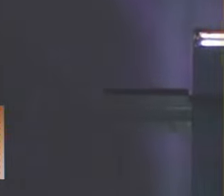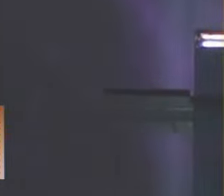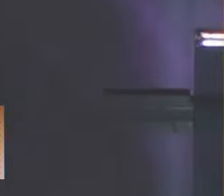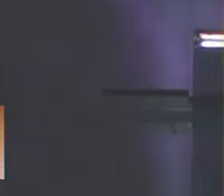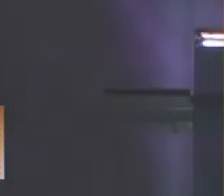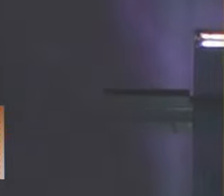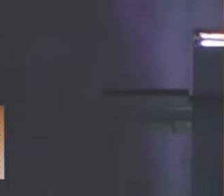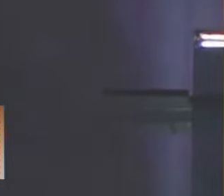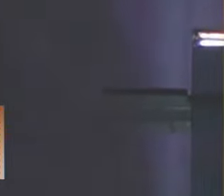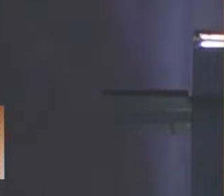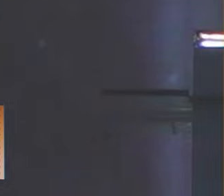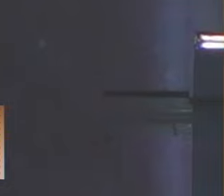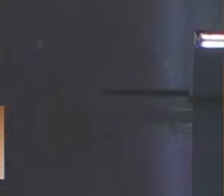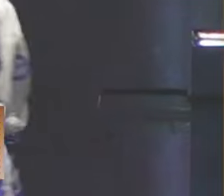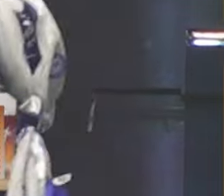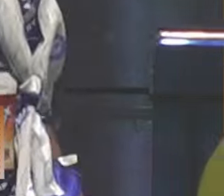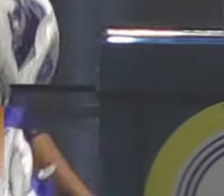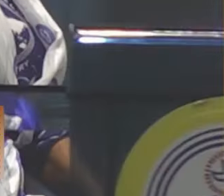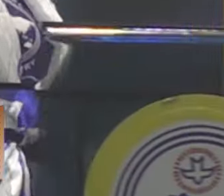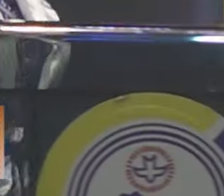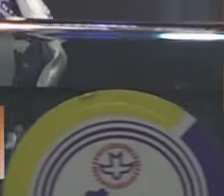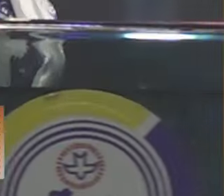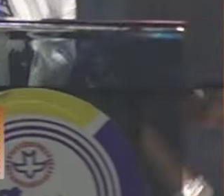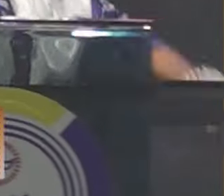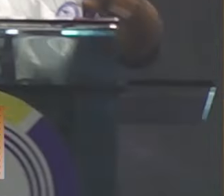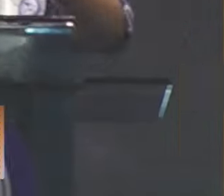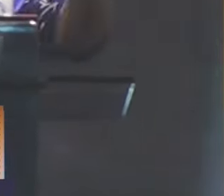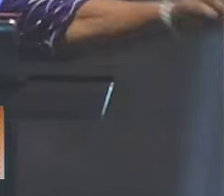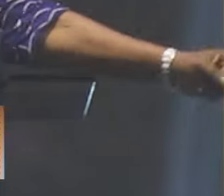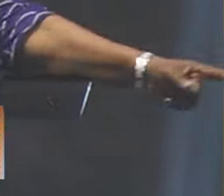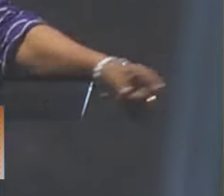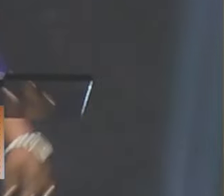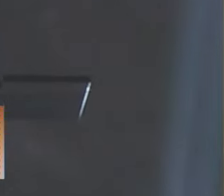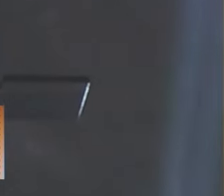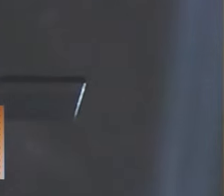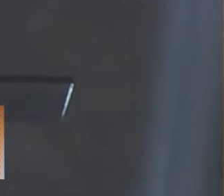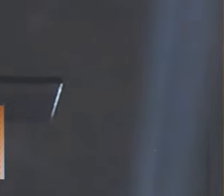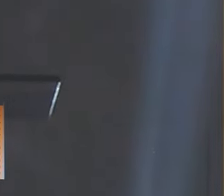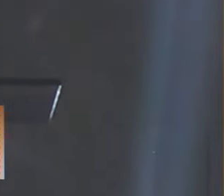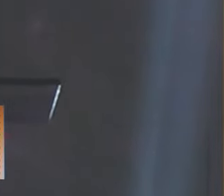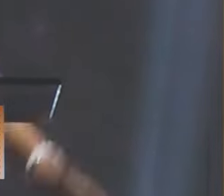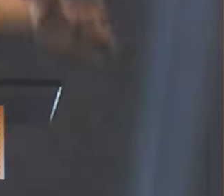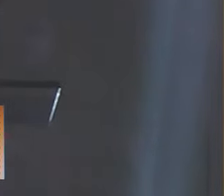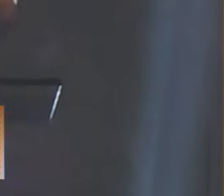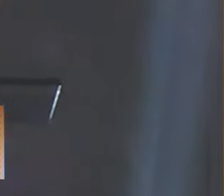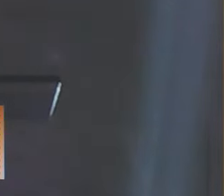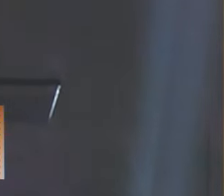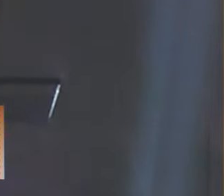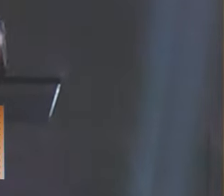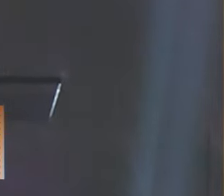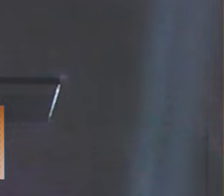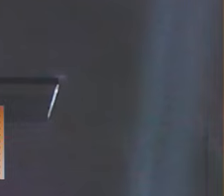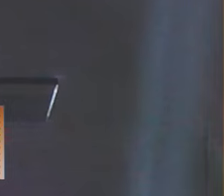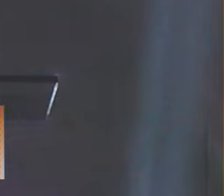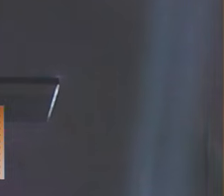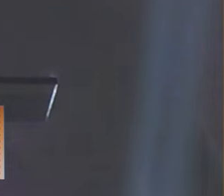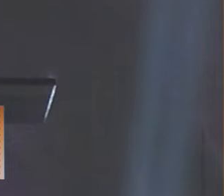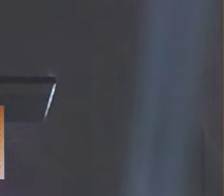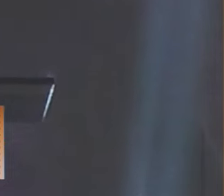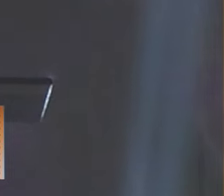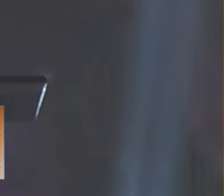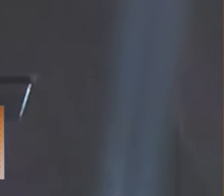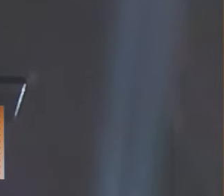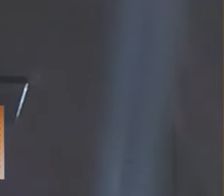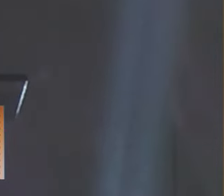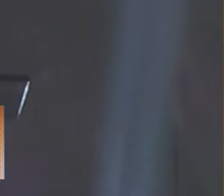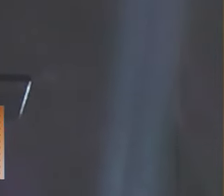mercy for Sadano, that day. Mabrohunu any hobby. No mercy for anyone. Ain't a brinini. And so this is the time.